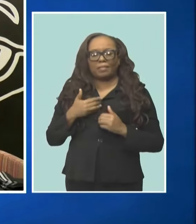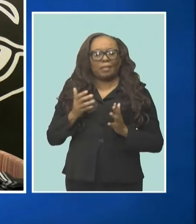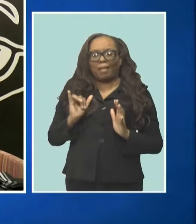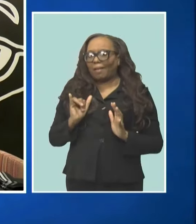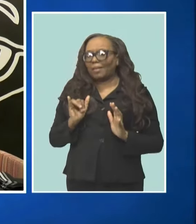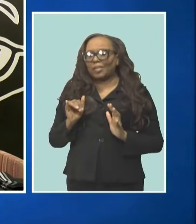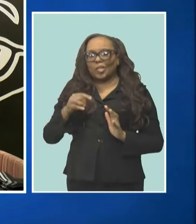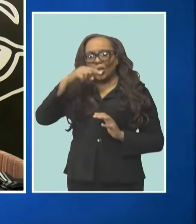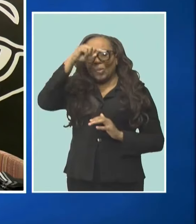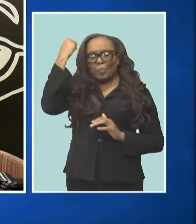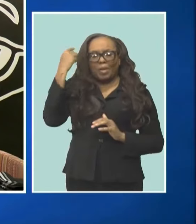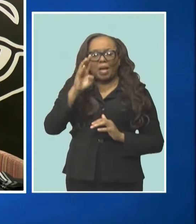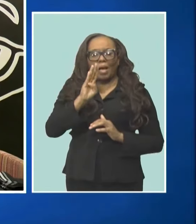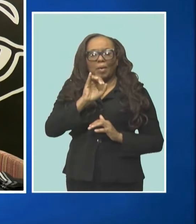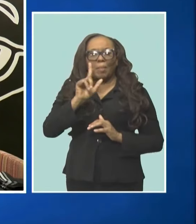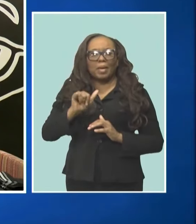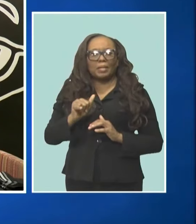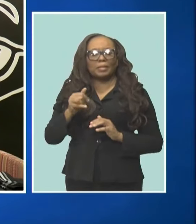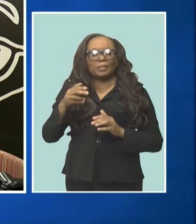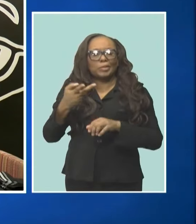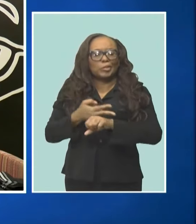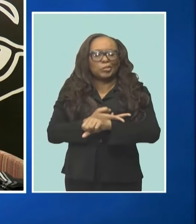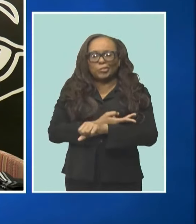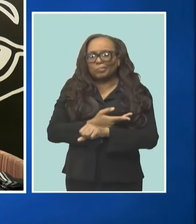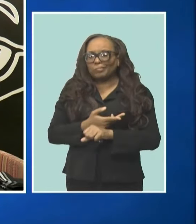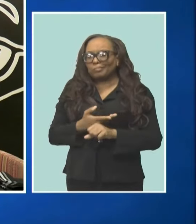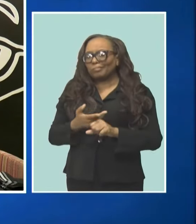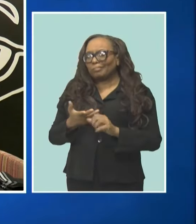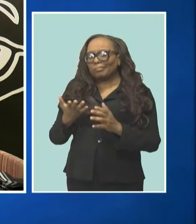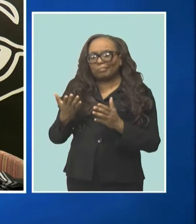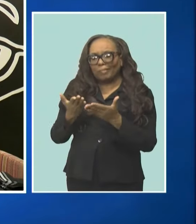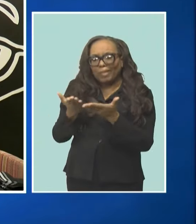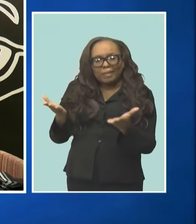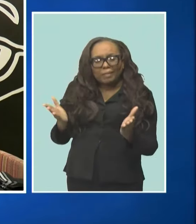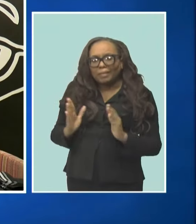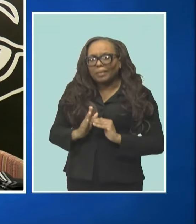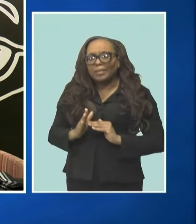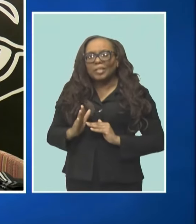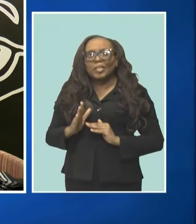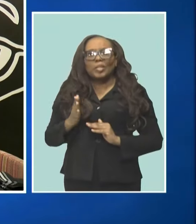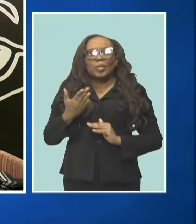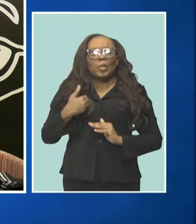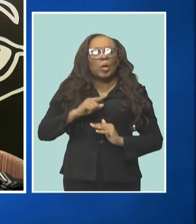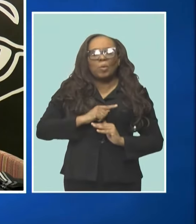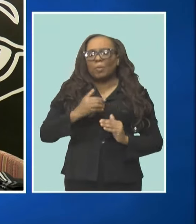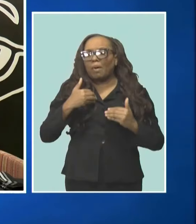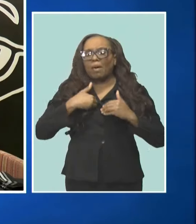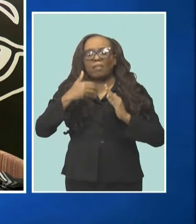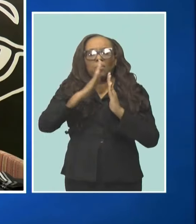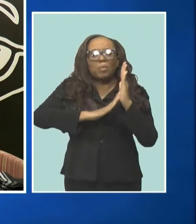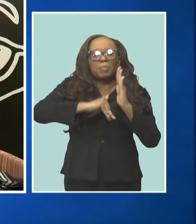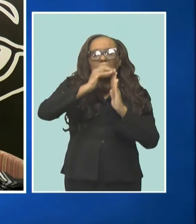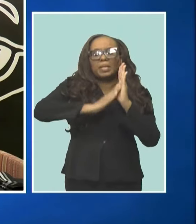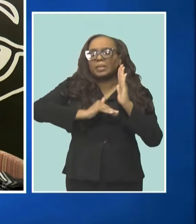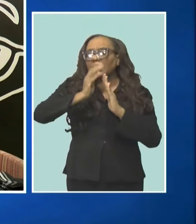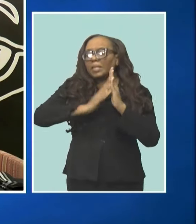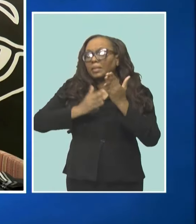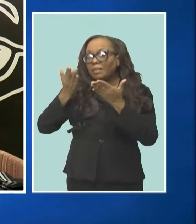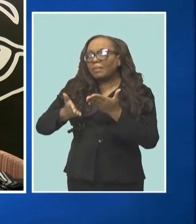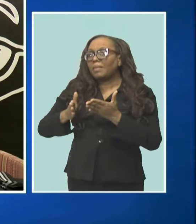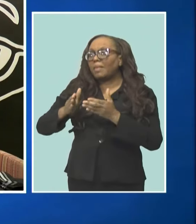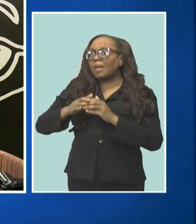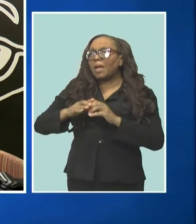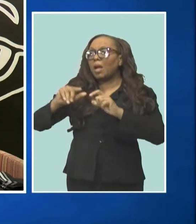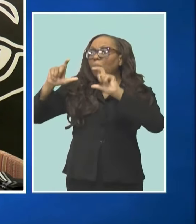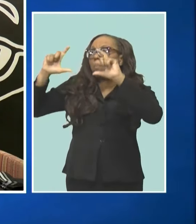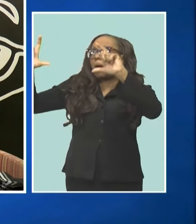young up-and-coming artists can show their work and sell their work. We've sold actually 7 paintings from that lobby already, and the artists get